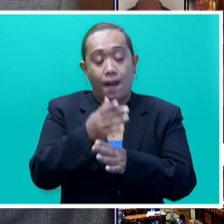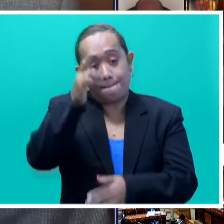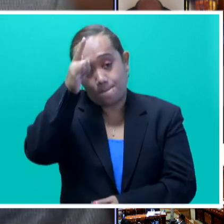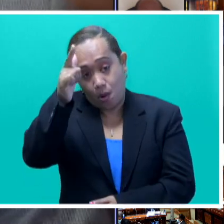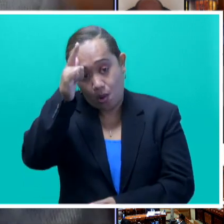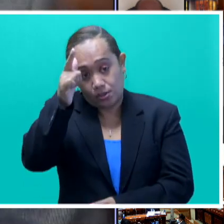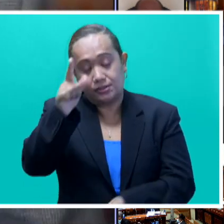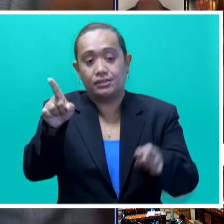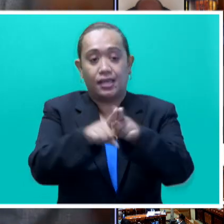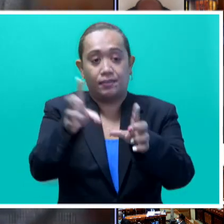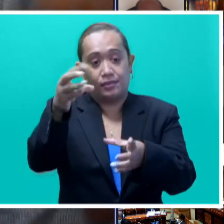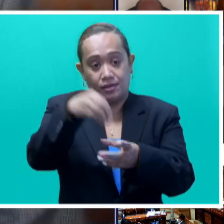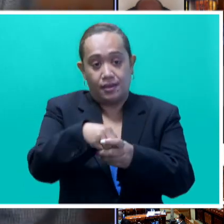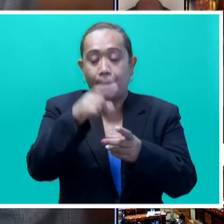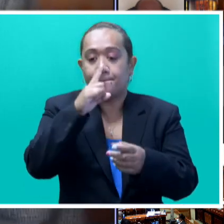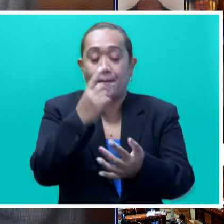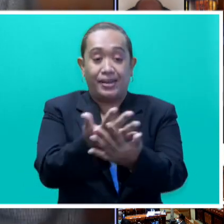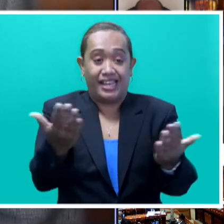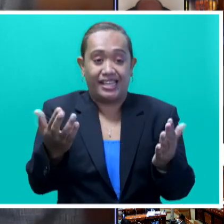public at large on the review.